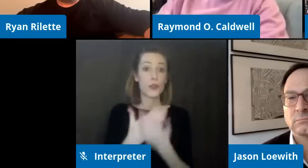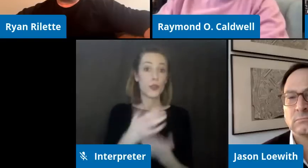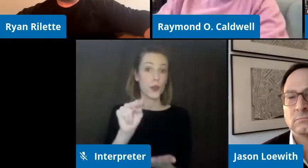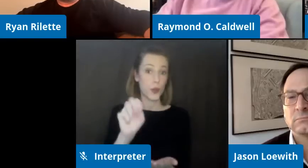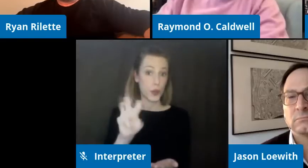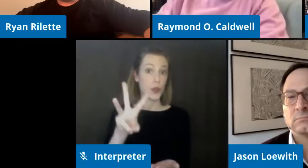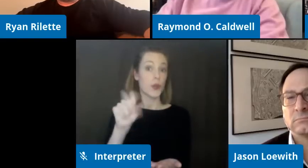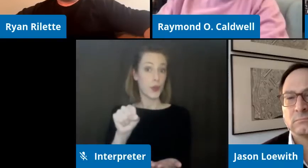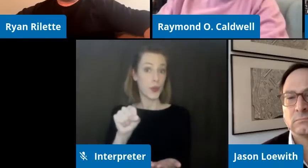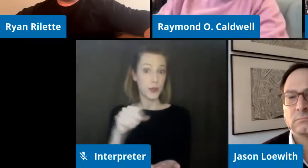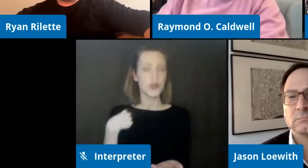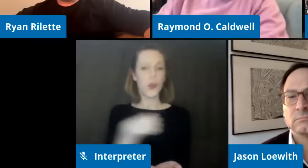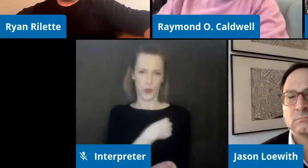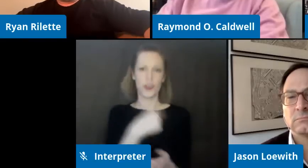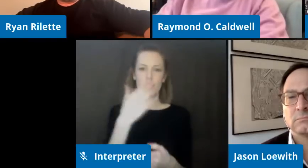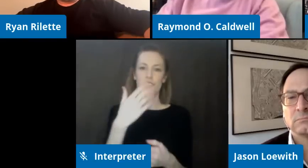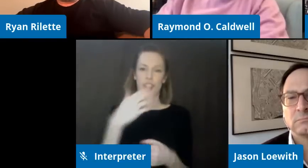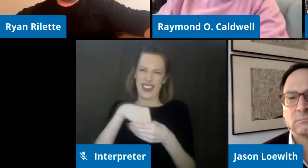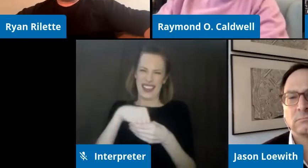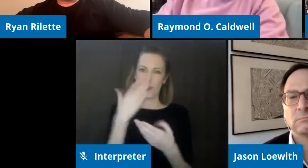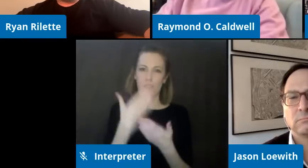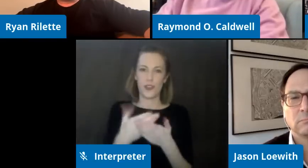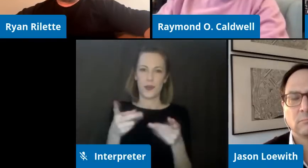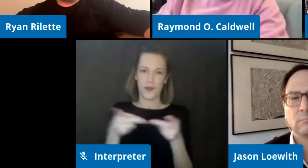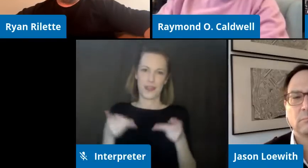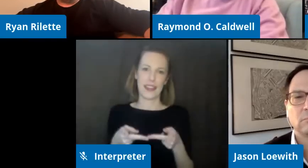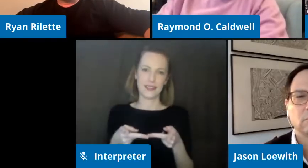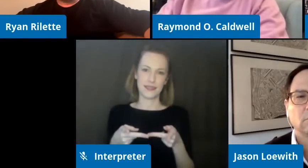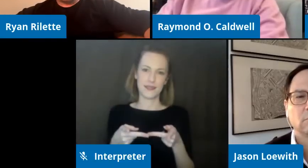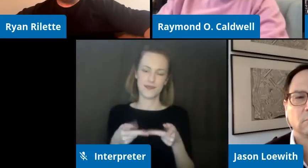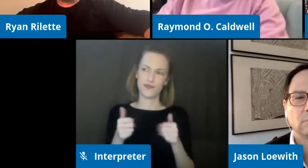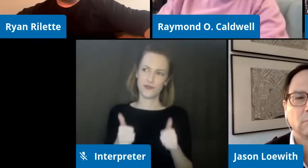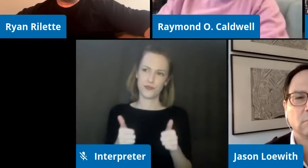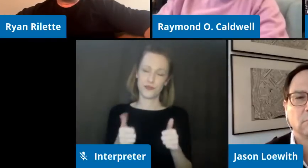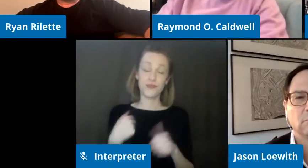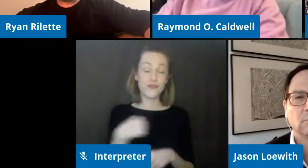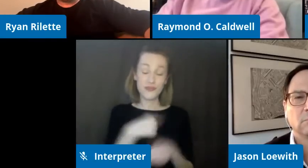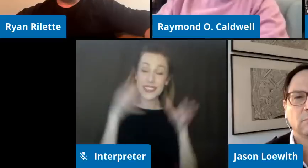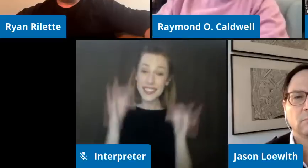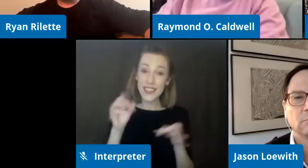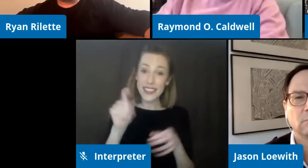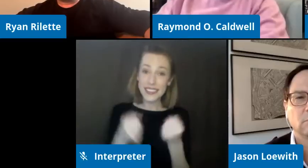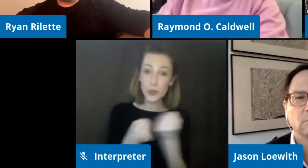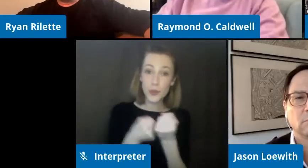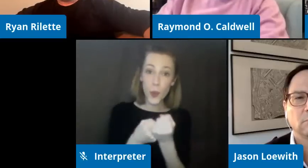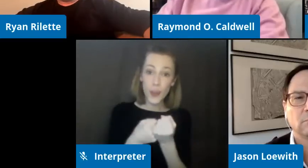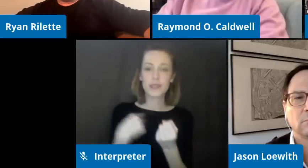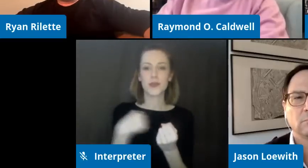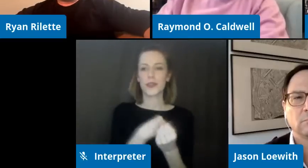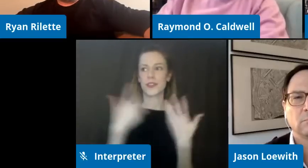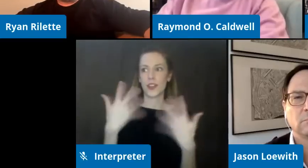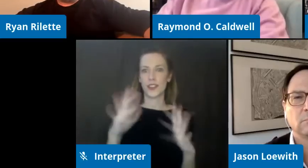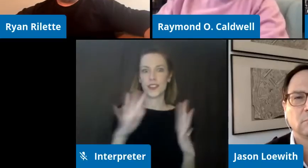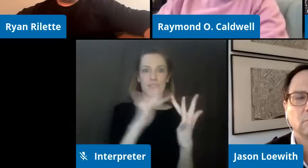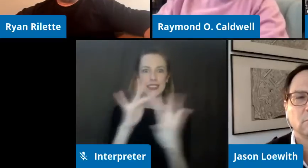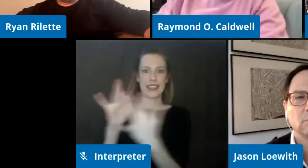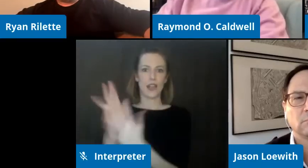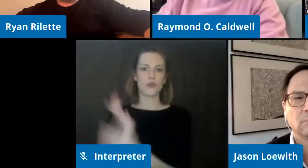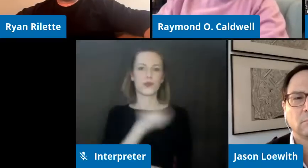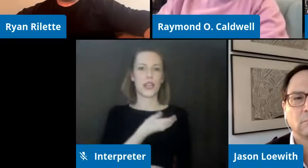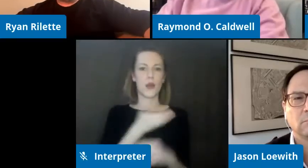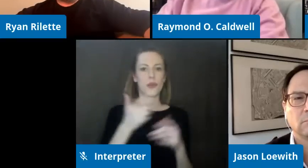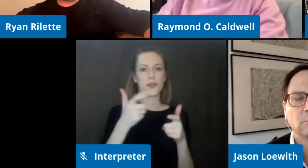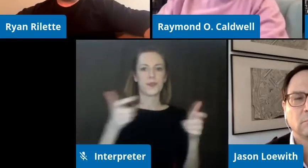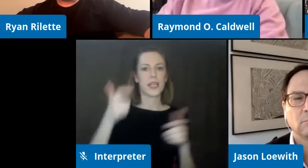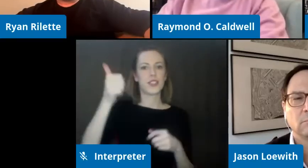need supports. We have reached out to our board and to our major donors as a starting place. But we think we will